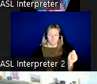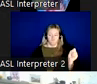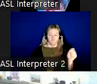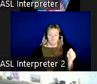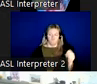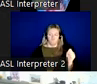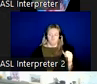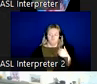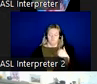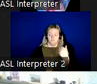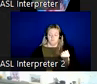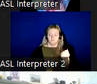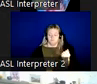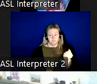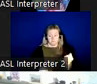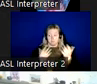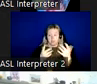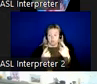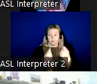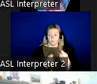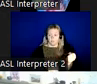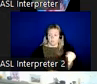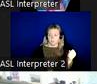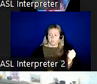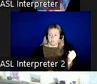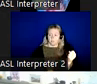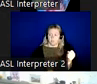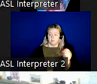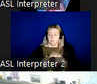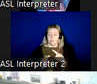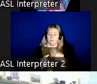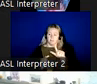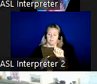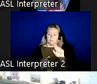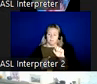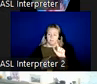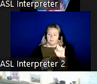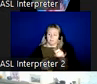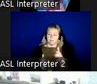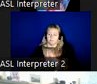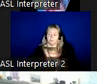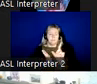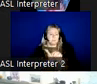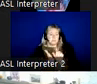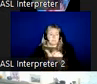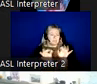we did have actually a fair amount of questions. We have Leslie asking, how much does printing cost?